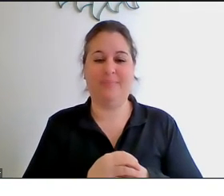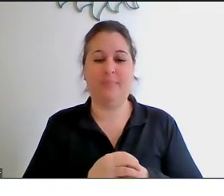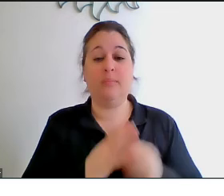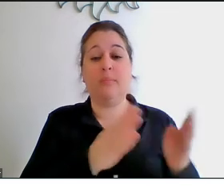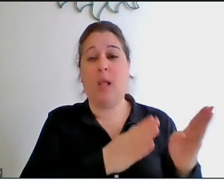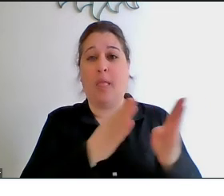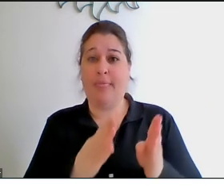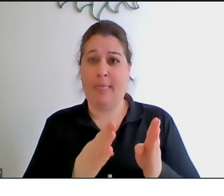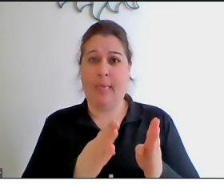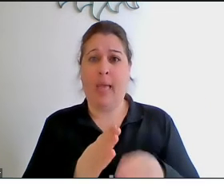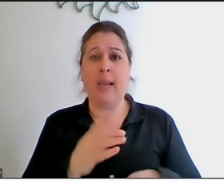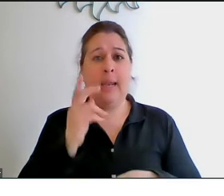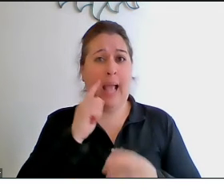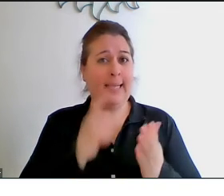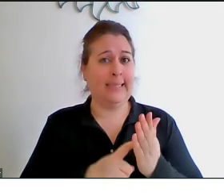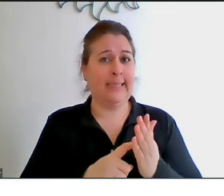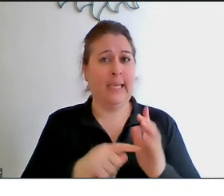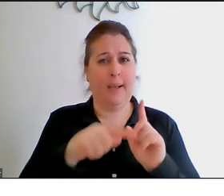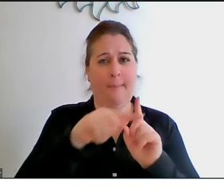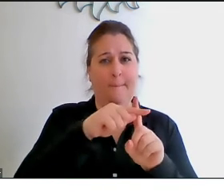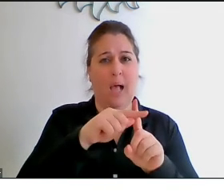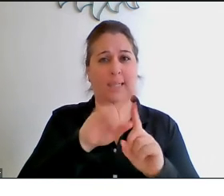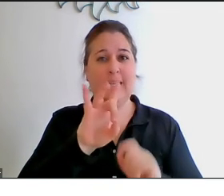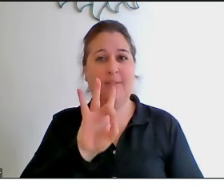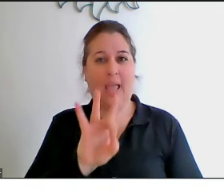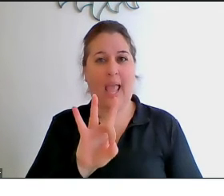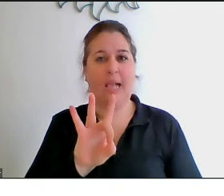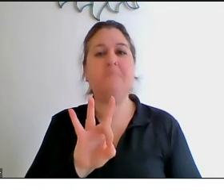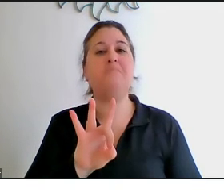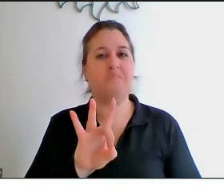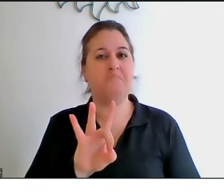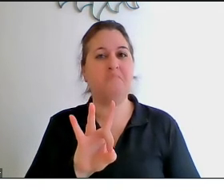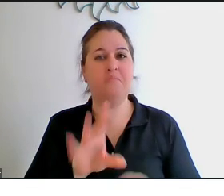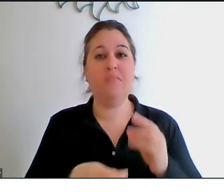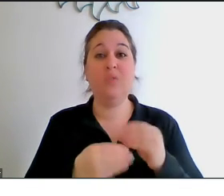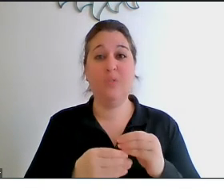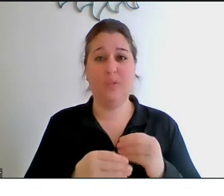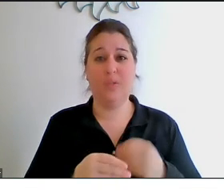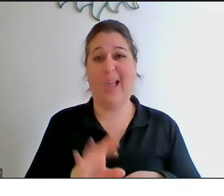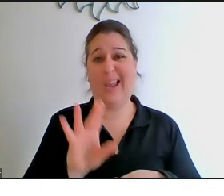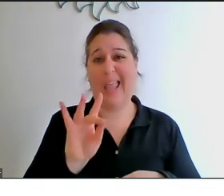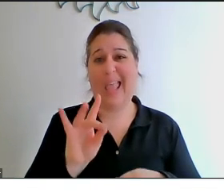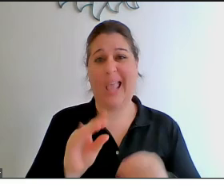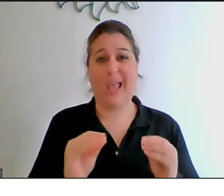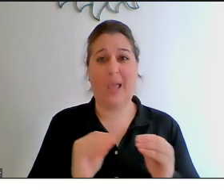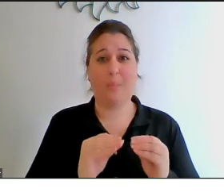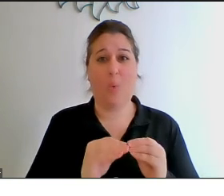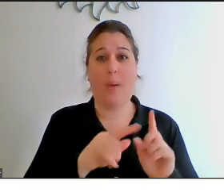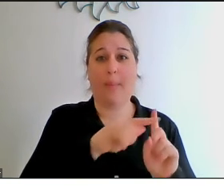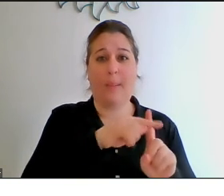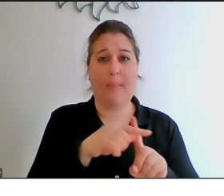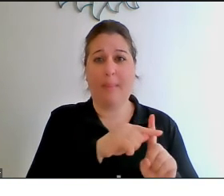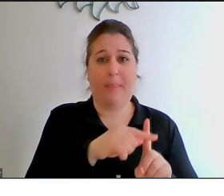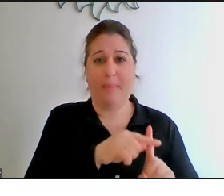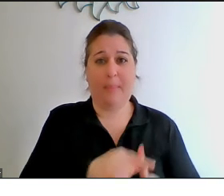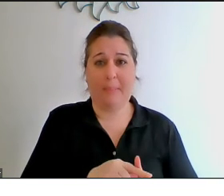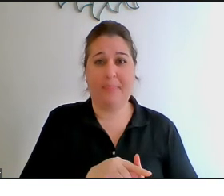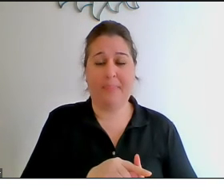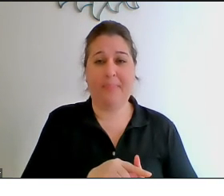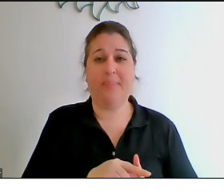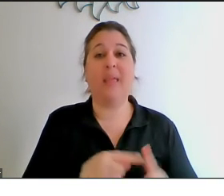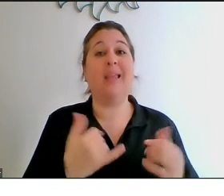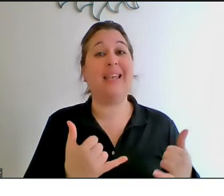+8. Okay, so I'm going to put 8 positives in. 1, 2, 3, 4, 5, 6, 7,